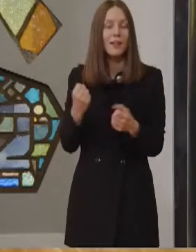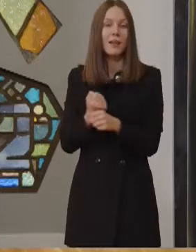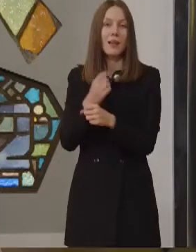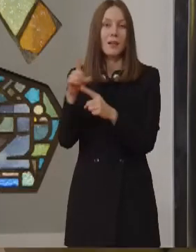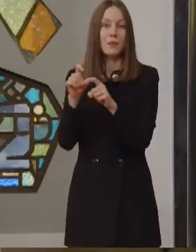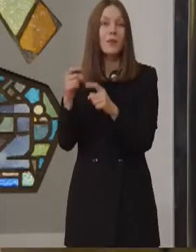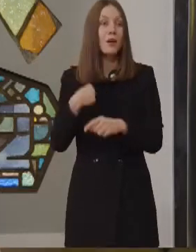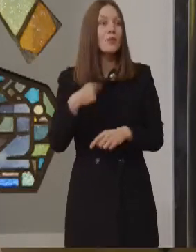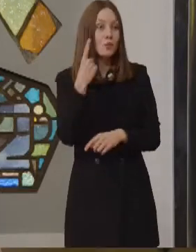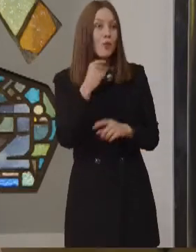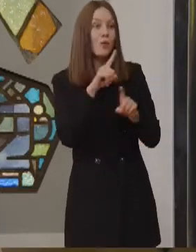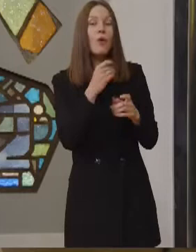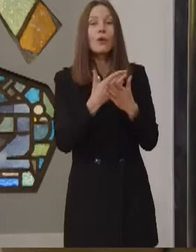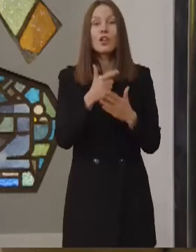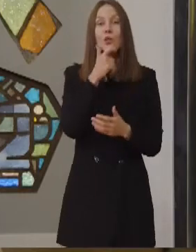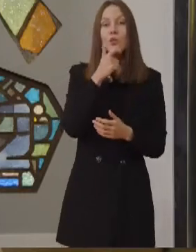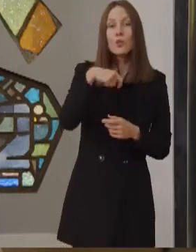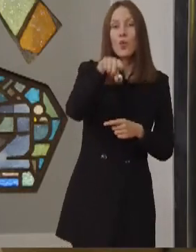Mr. Bičiūnas.